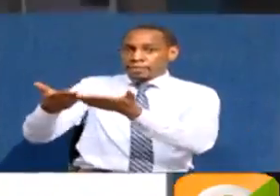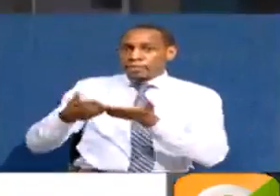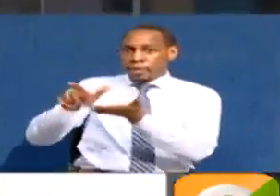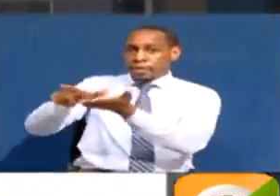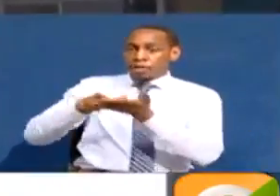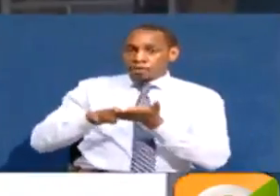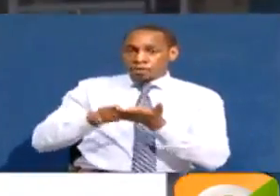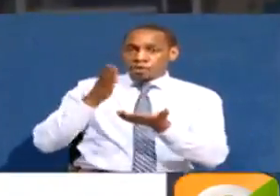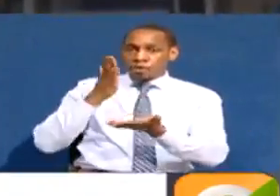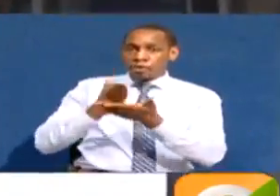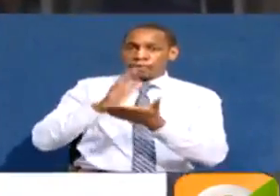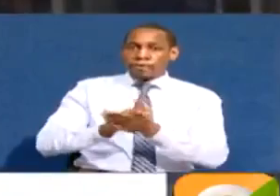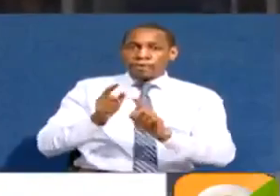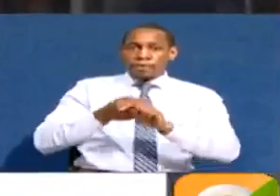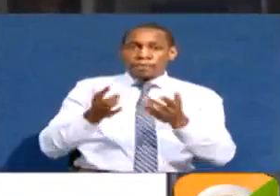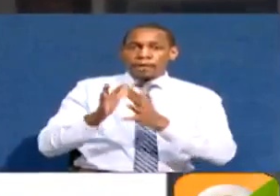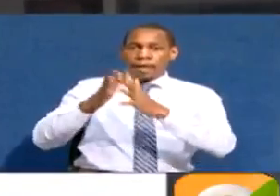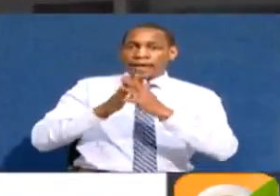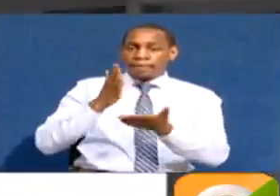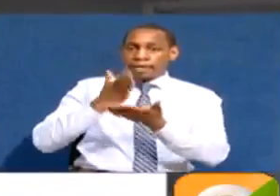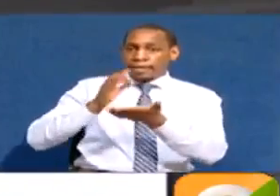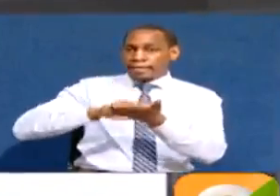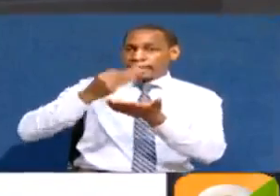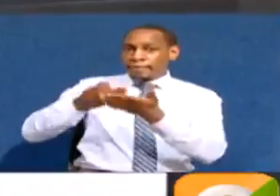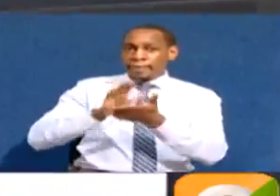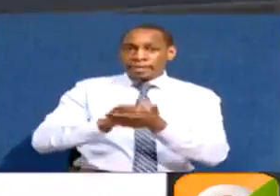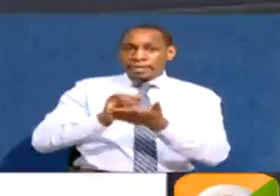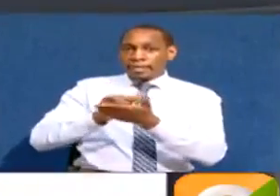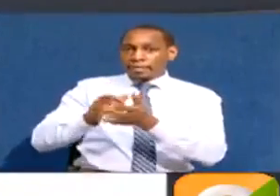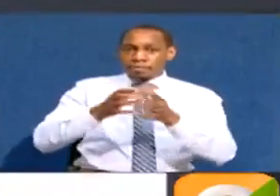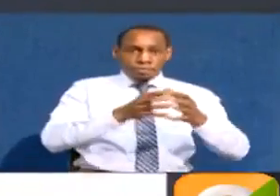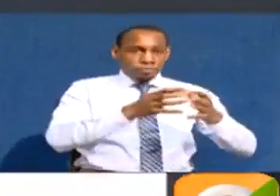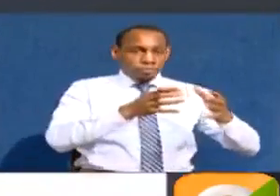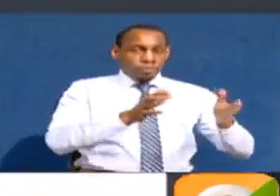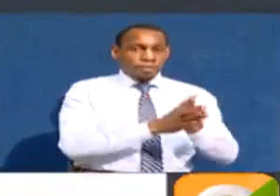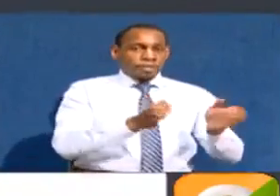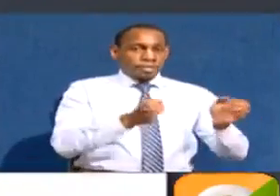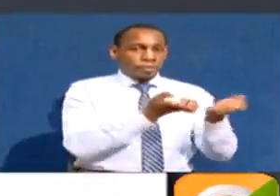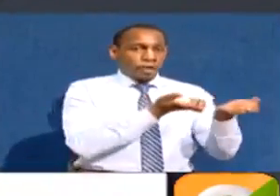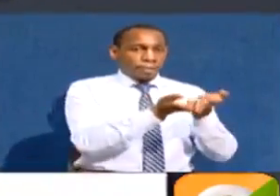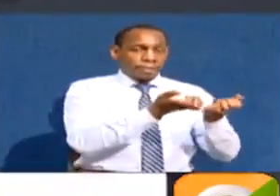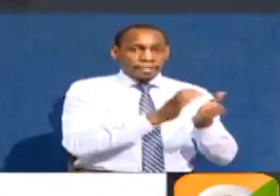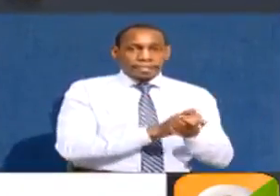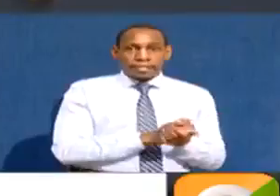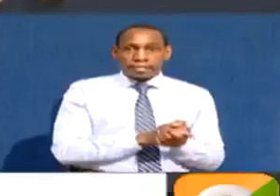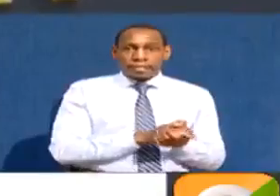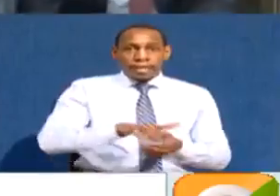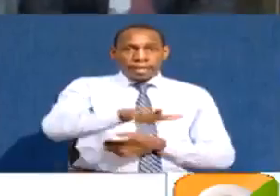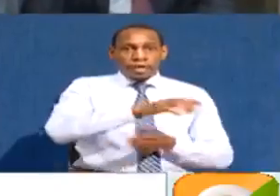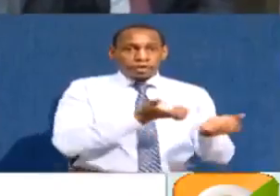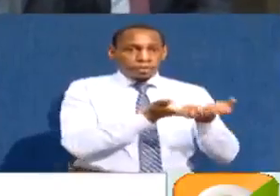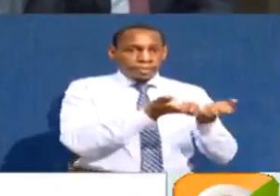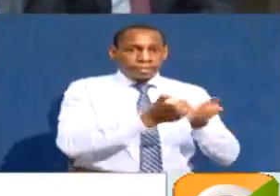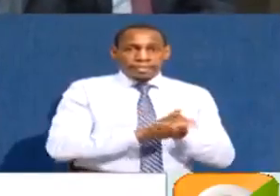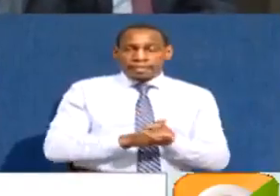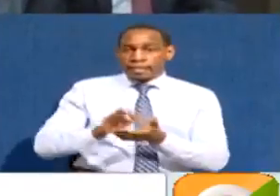loan portfolio guarantee line from Africa Guarantee Fund that will see the growth of small SME, or rather local SME